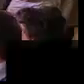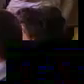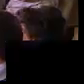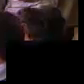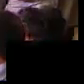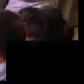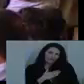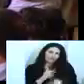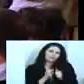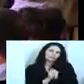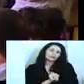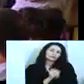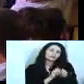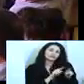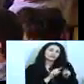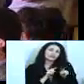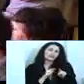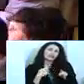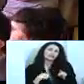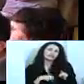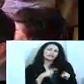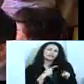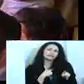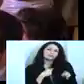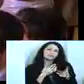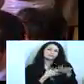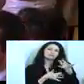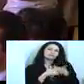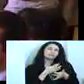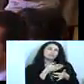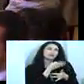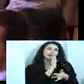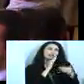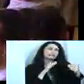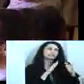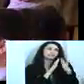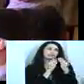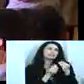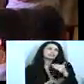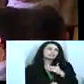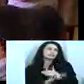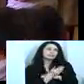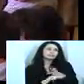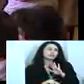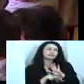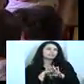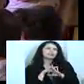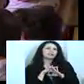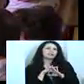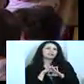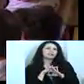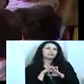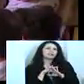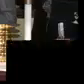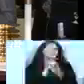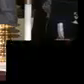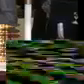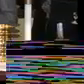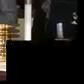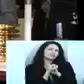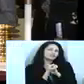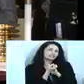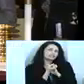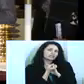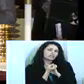So my prayer is that as we have been in God's presence this morning, that we have found that transformation that means that